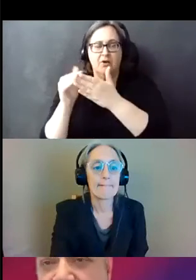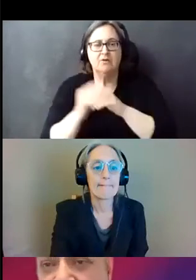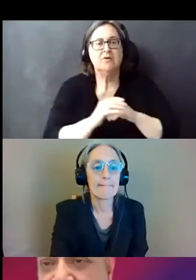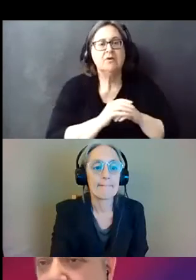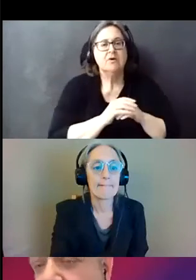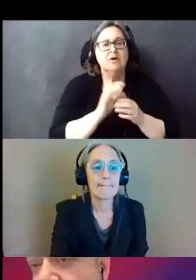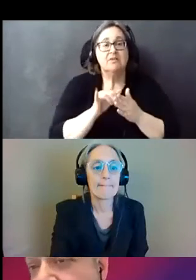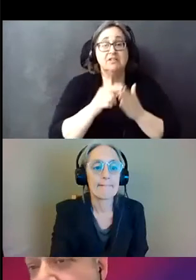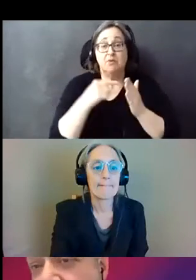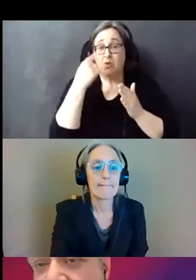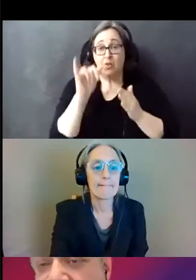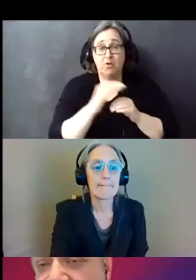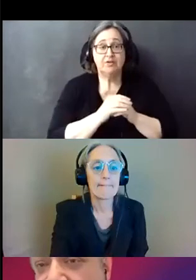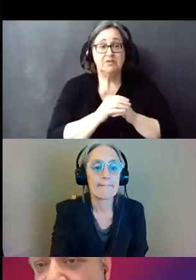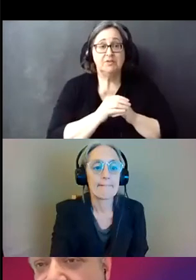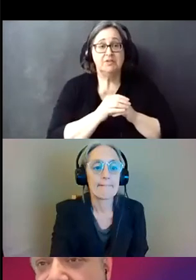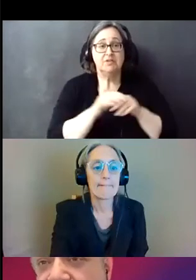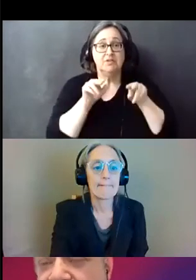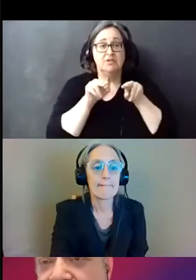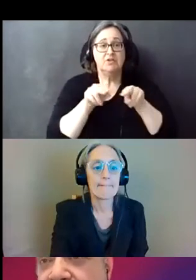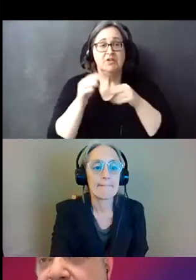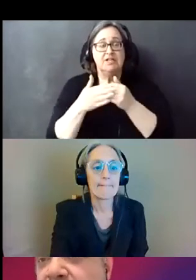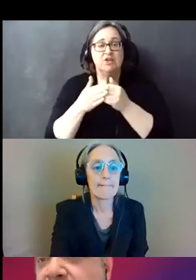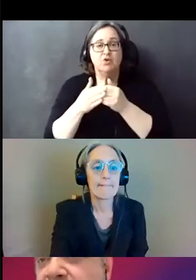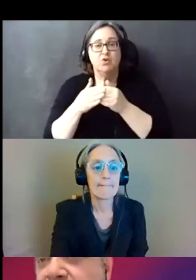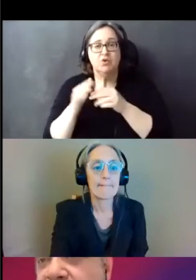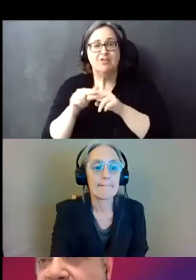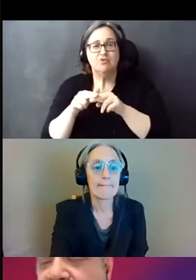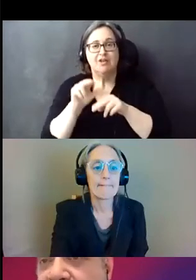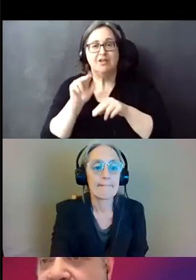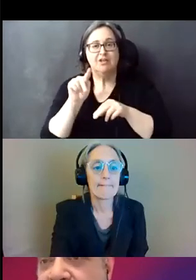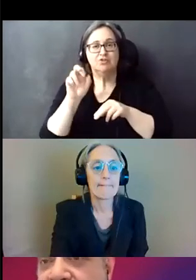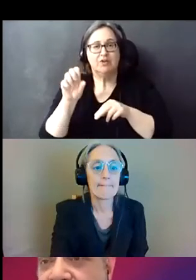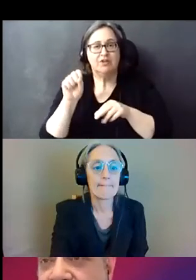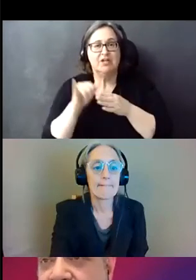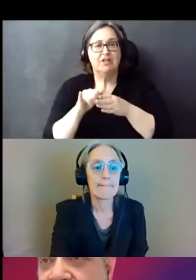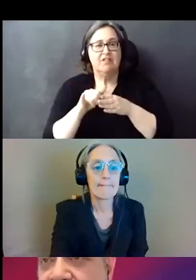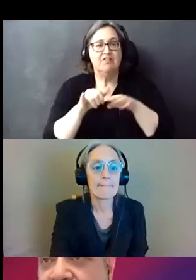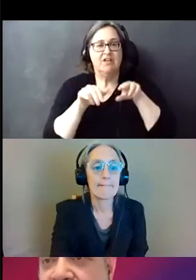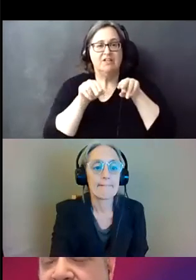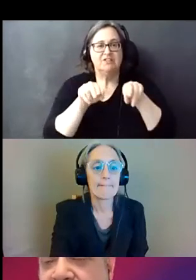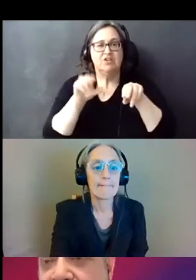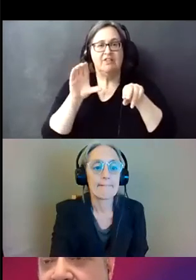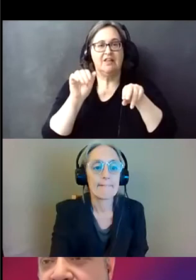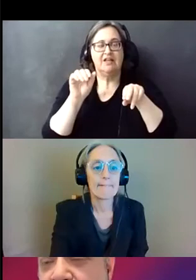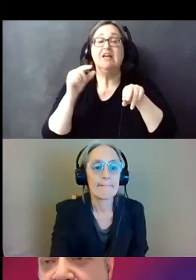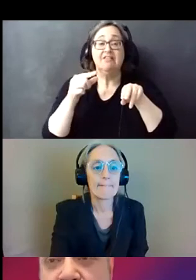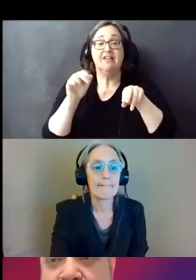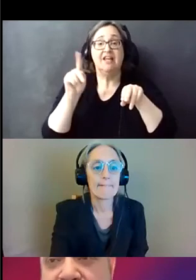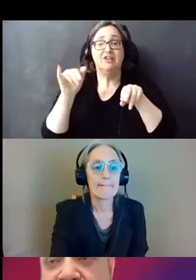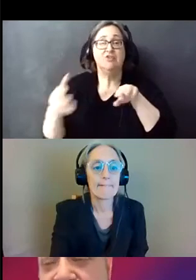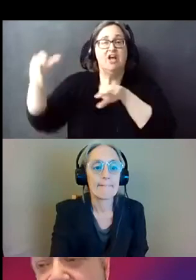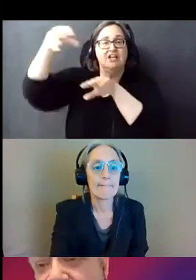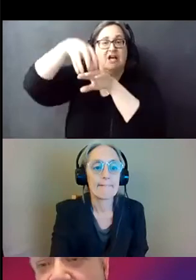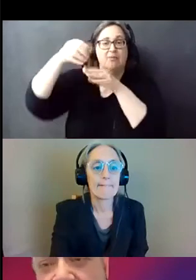This is what it's going to look like adjacent to the train tracks. This is the cross section of the gantry on top of the new